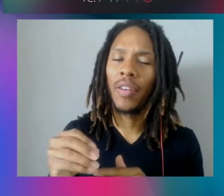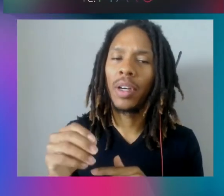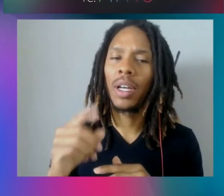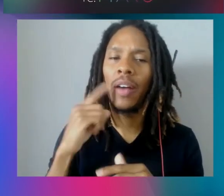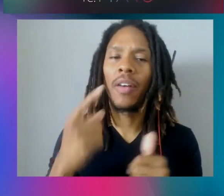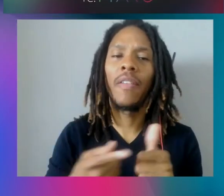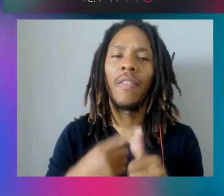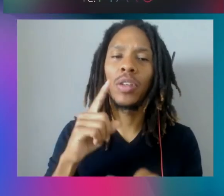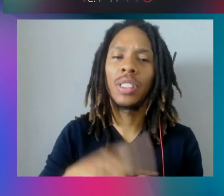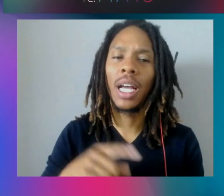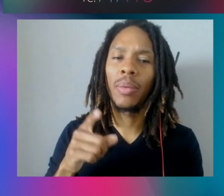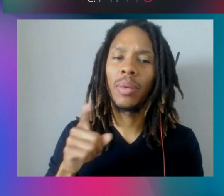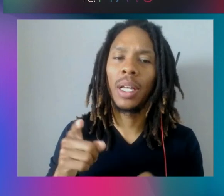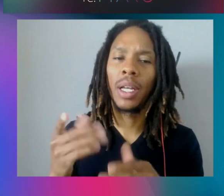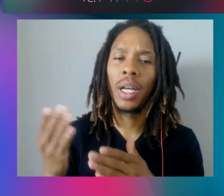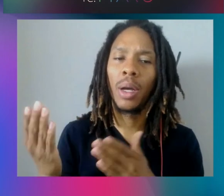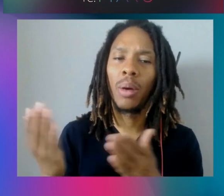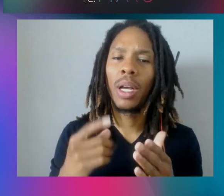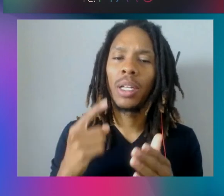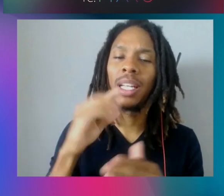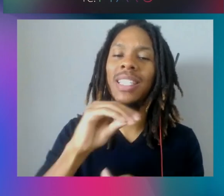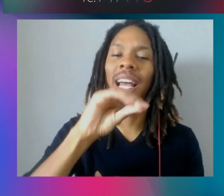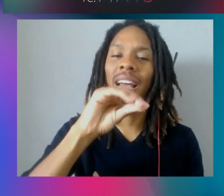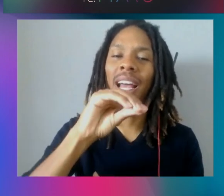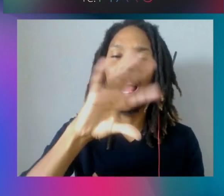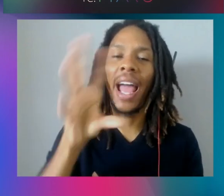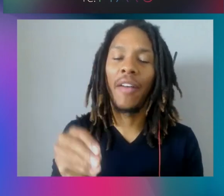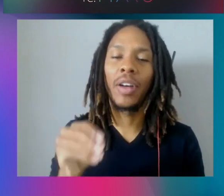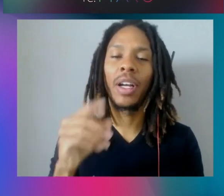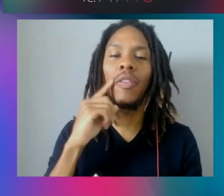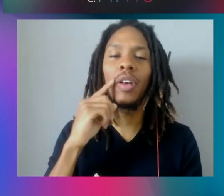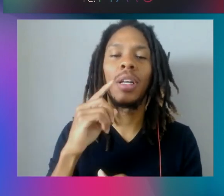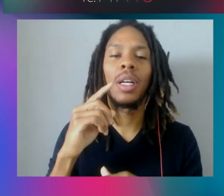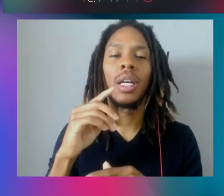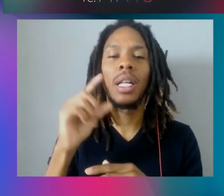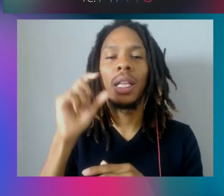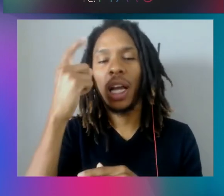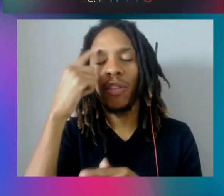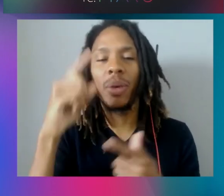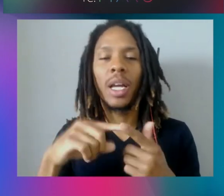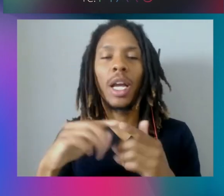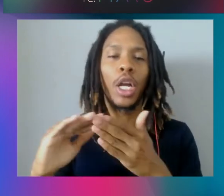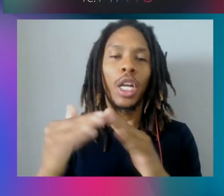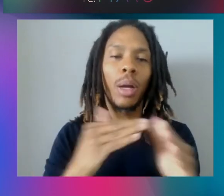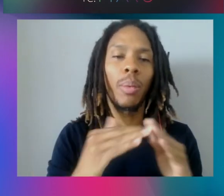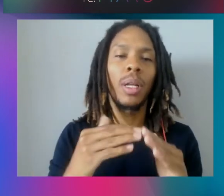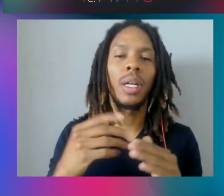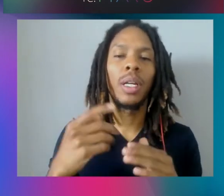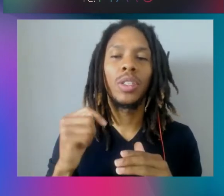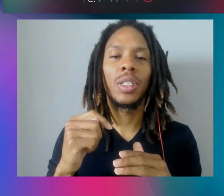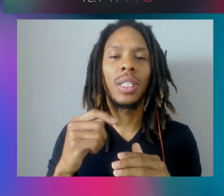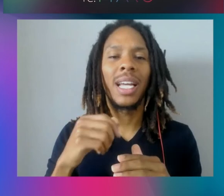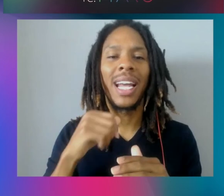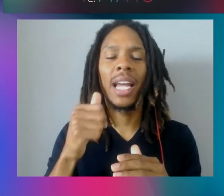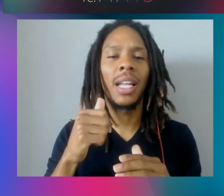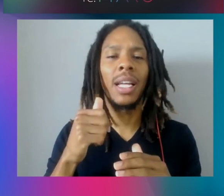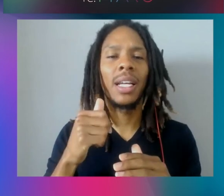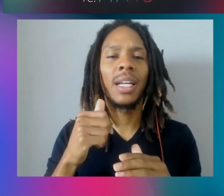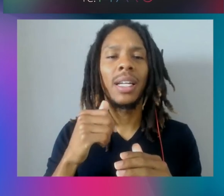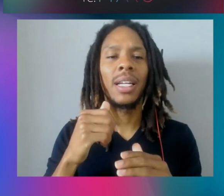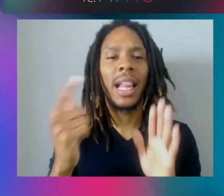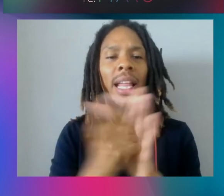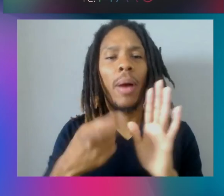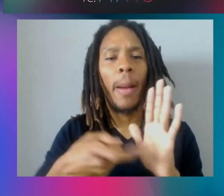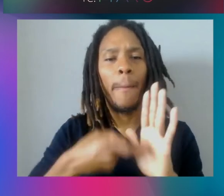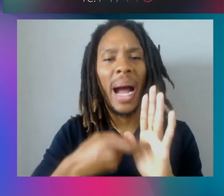data to the African continent, to governments and communities to make decisions about tackle illegal mining and deforestation and things that before they didn't